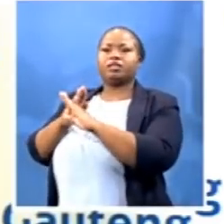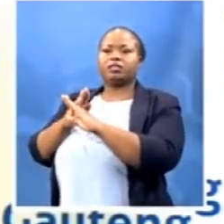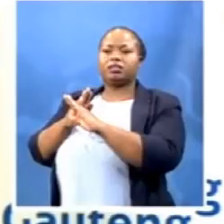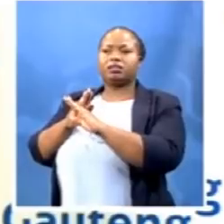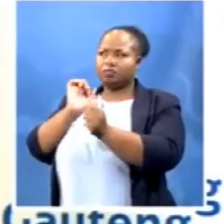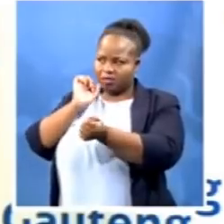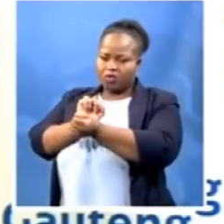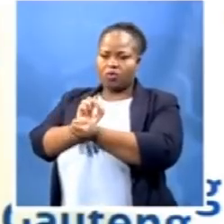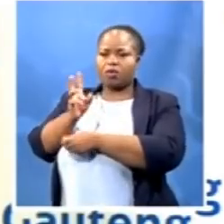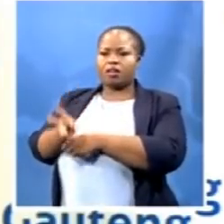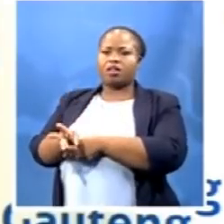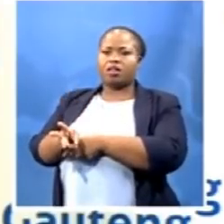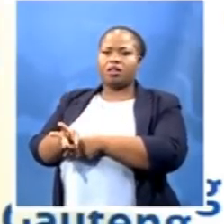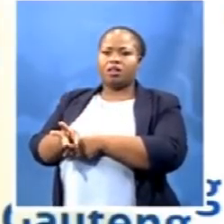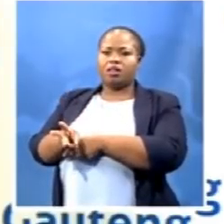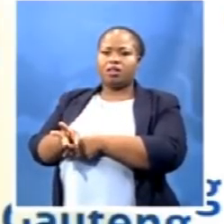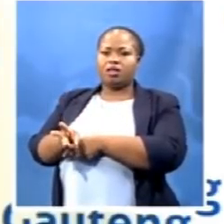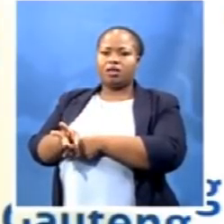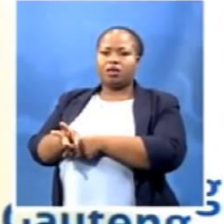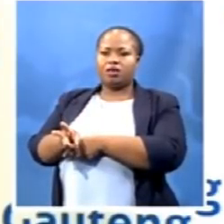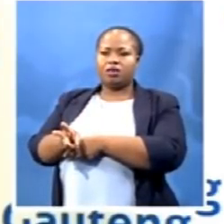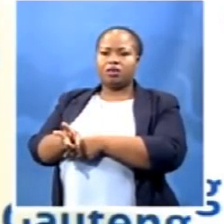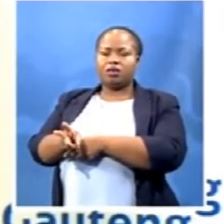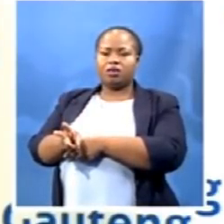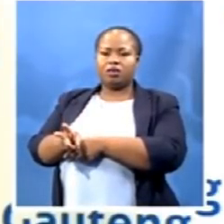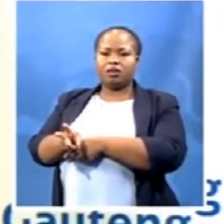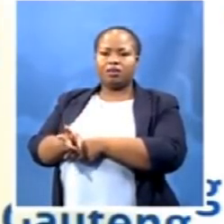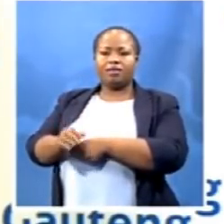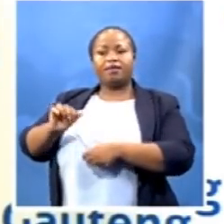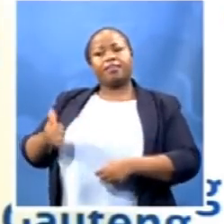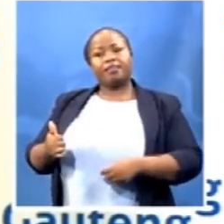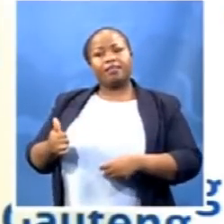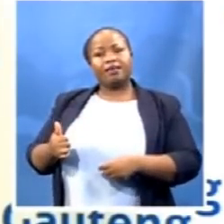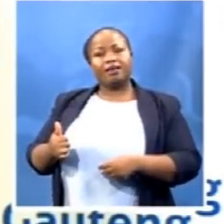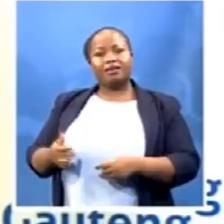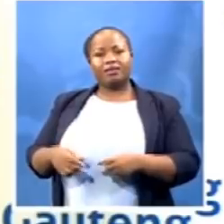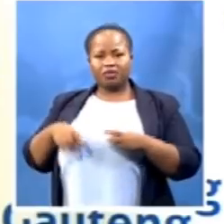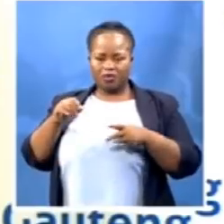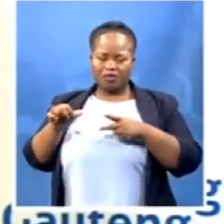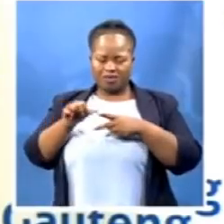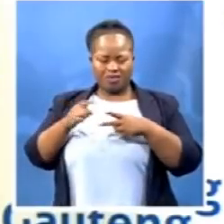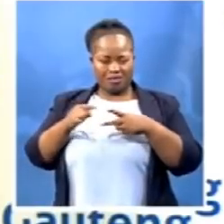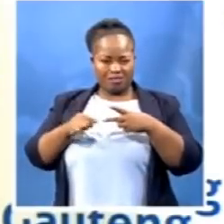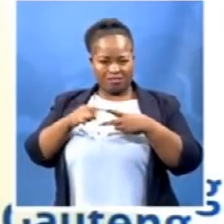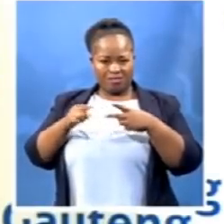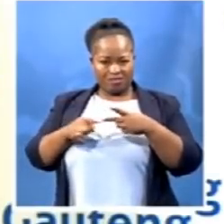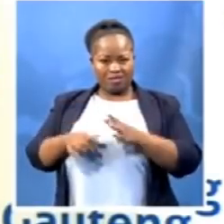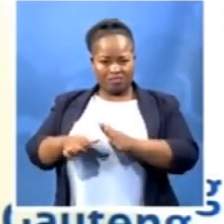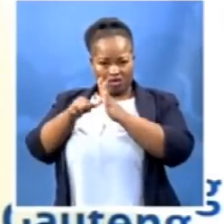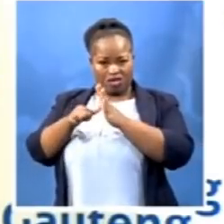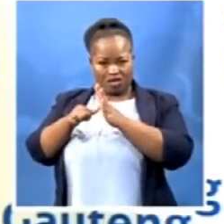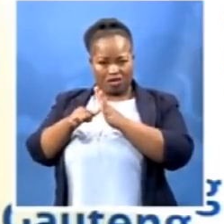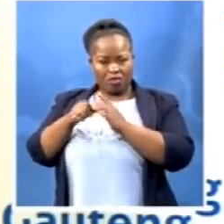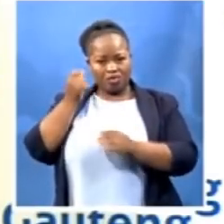So these two are important to understand, that there's a difference between the eviction and